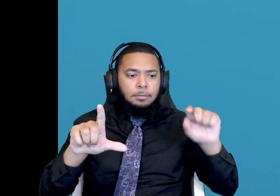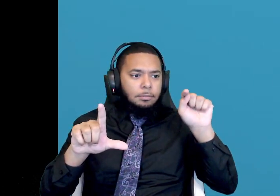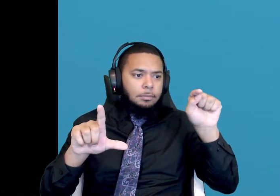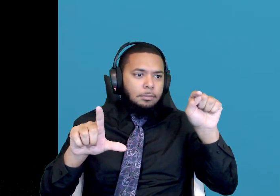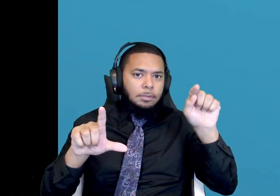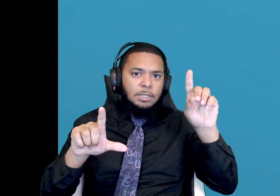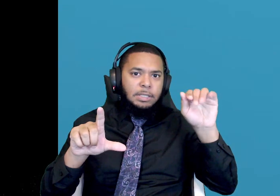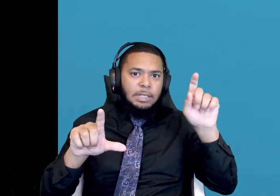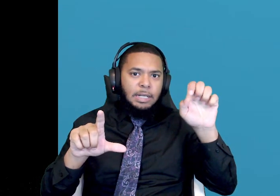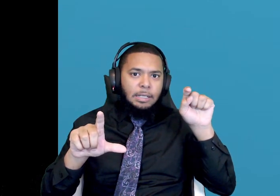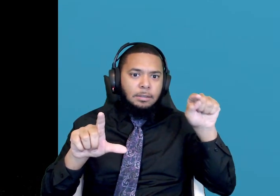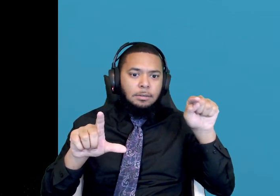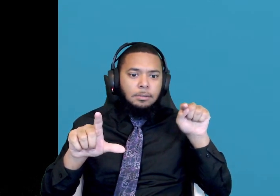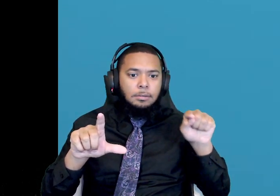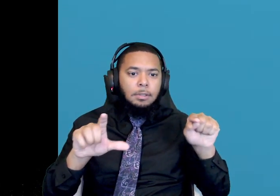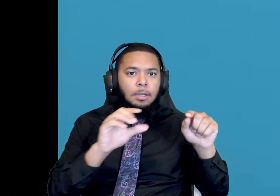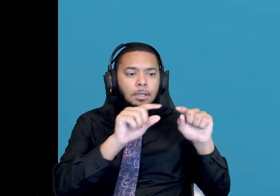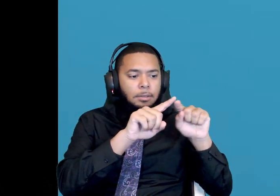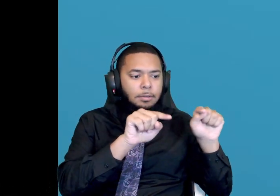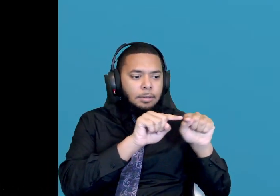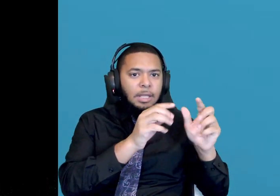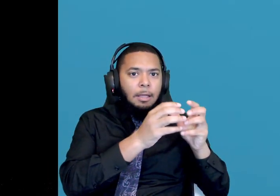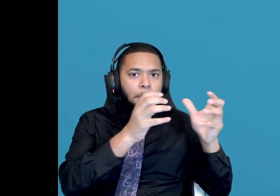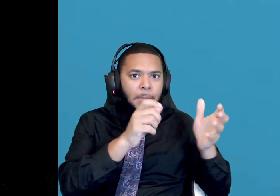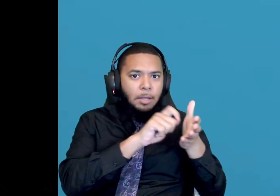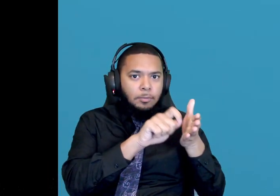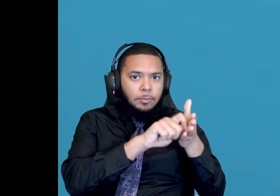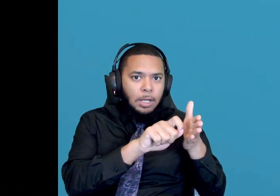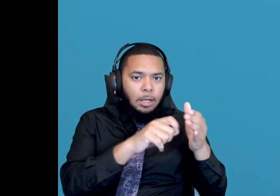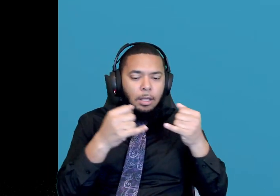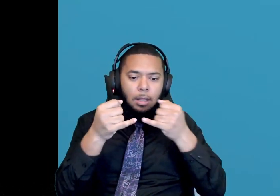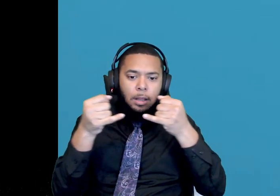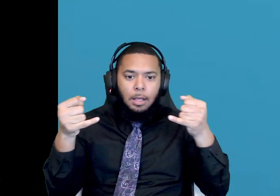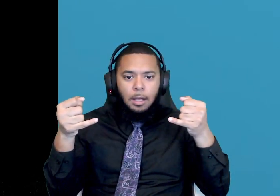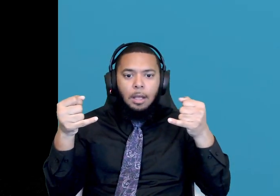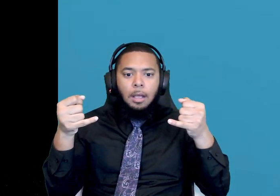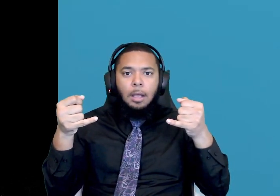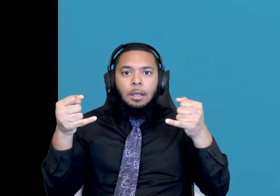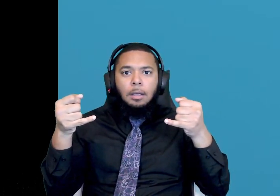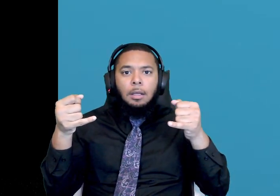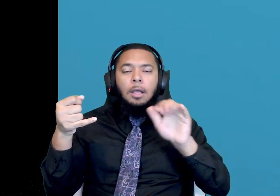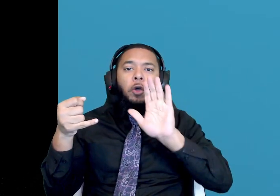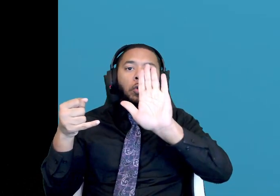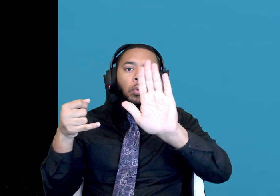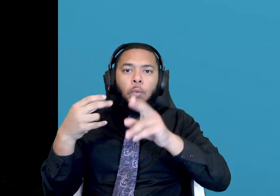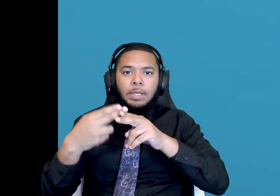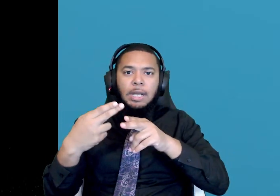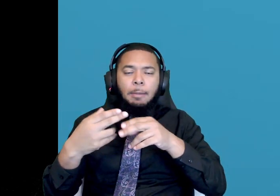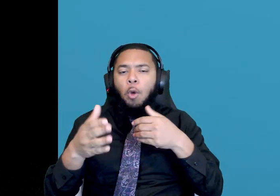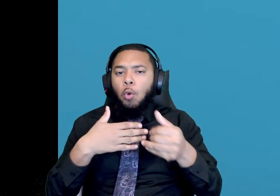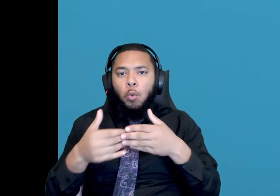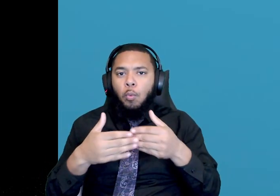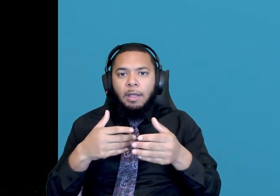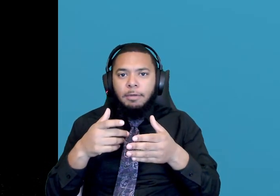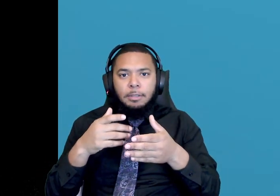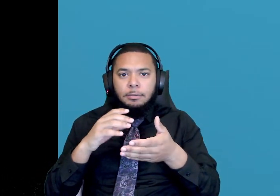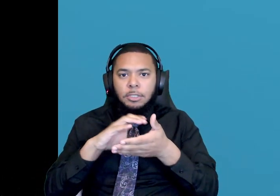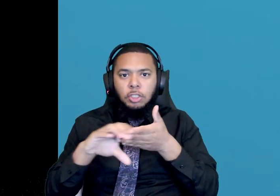have the signature of somebody who sent it to you. It'll say your name. In this case, I'm going to write my